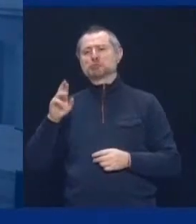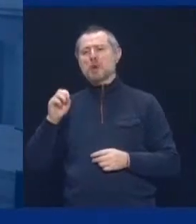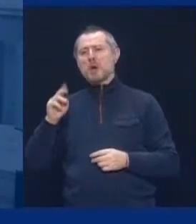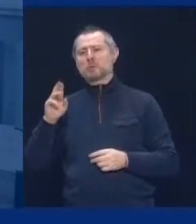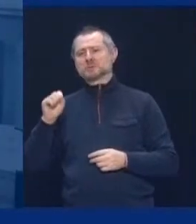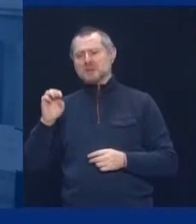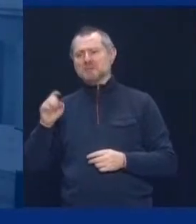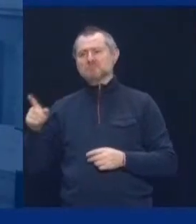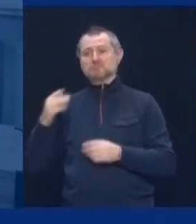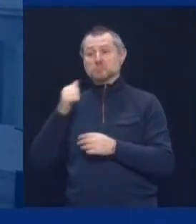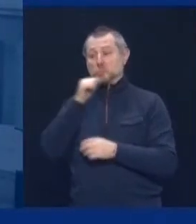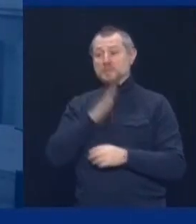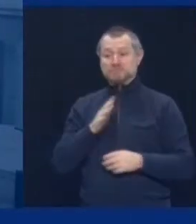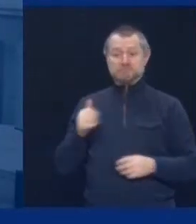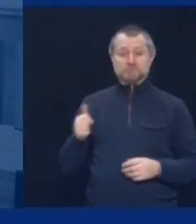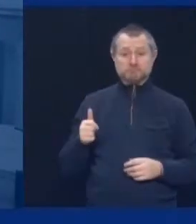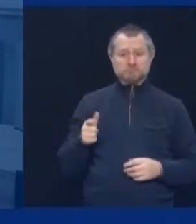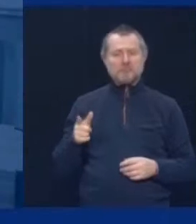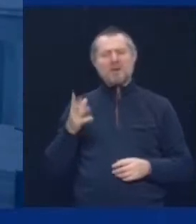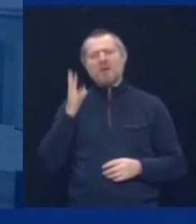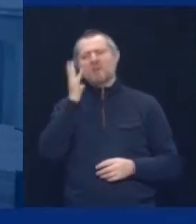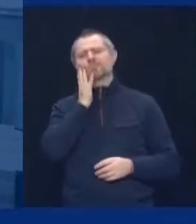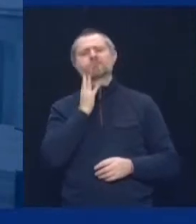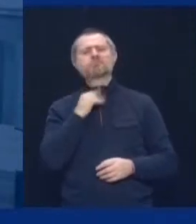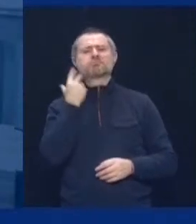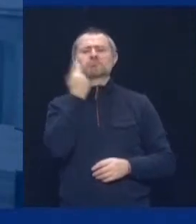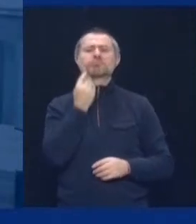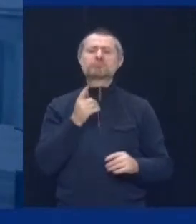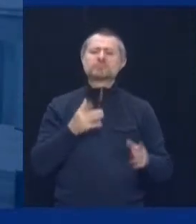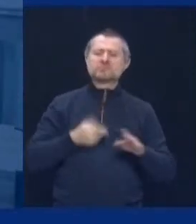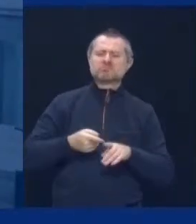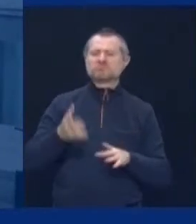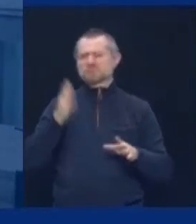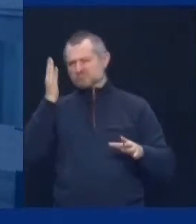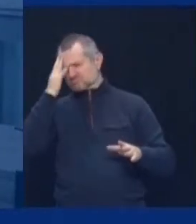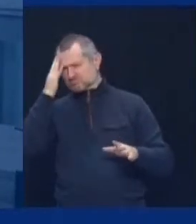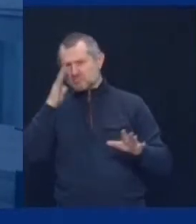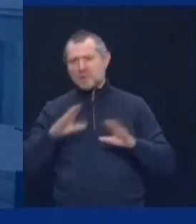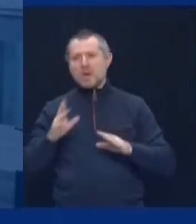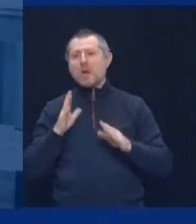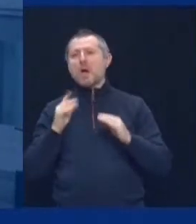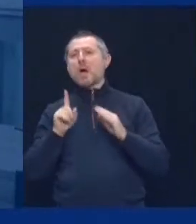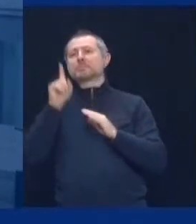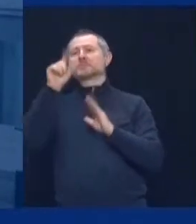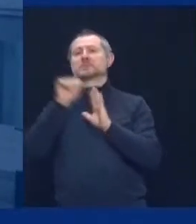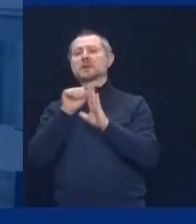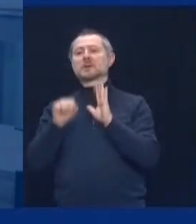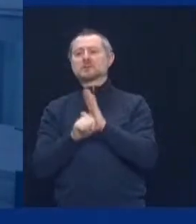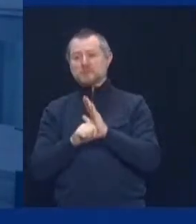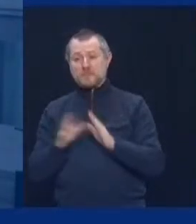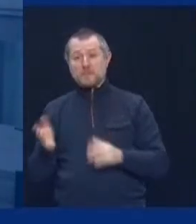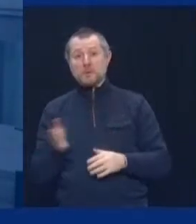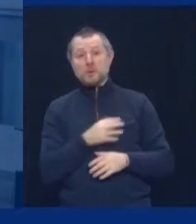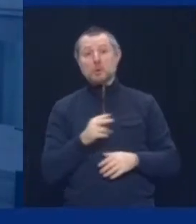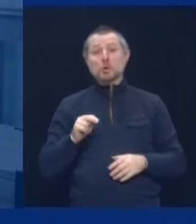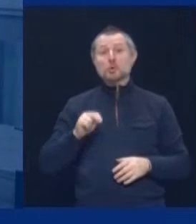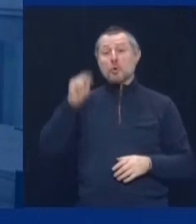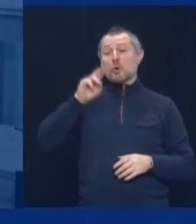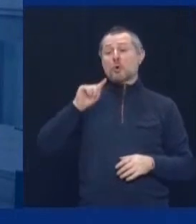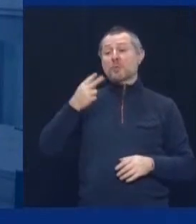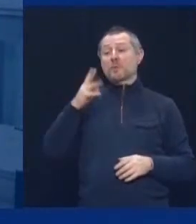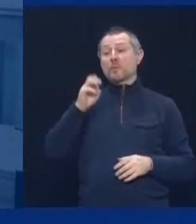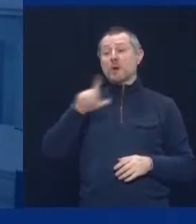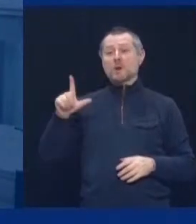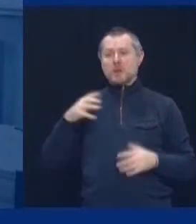be coordinating with the upstate hospitals. They're going to be working with Dr. Zucker. Northwell Health is the largest hospital system in the state of New York.